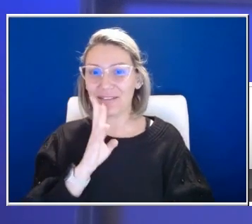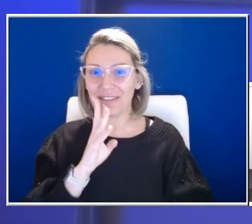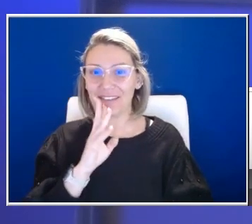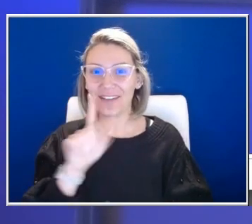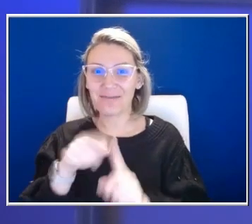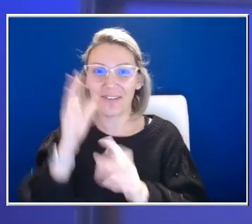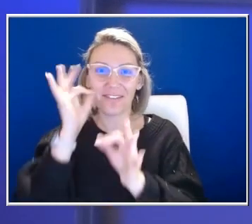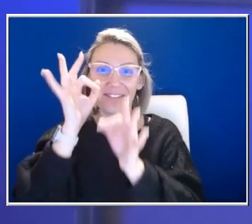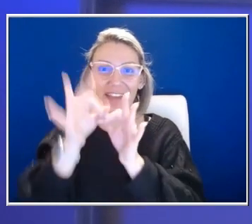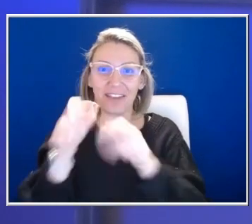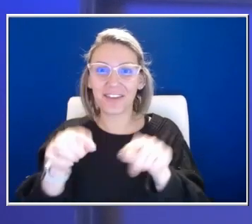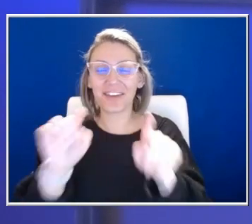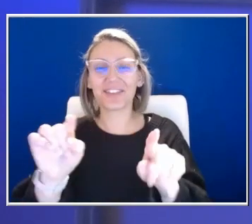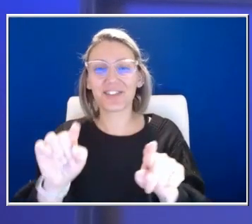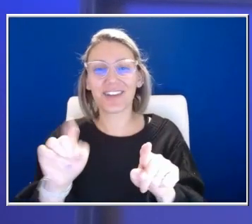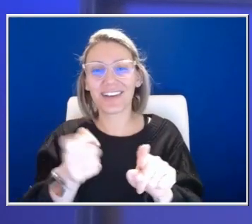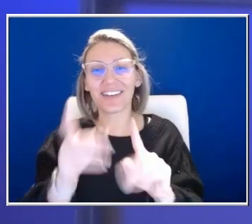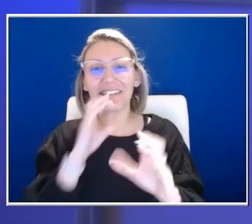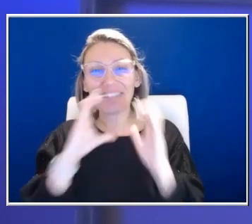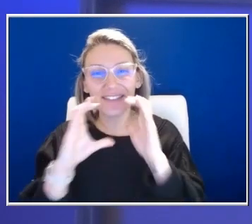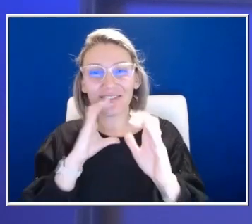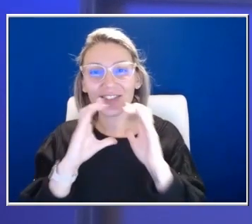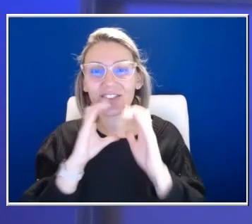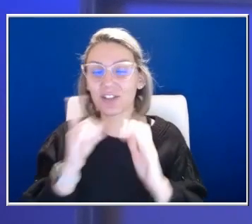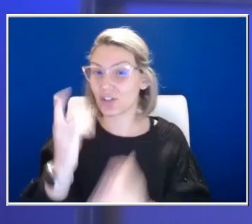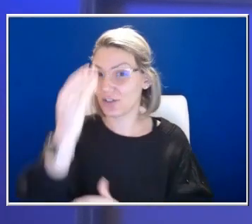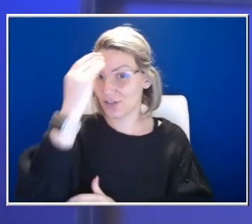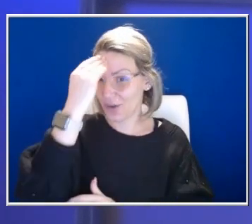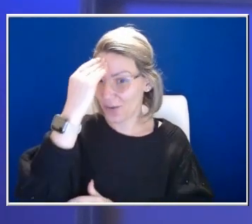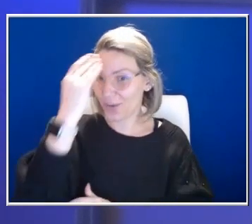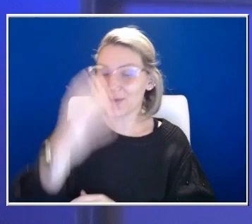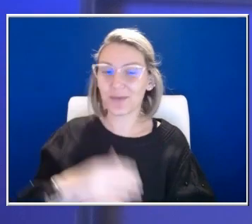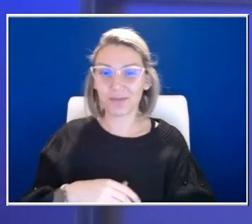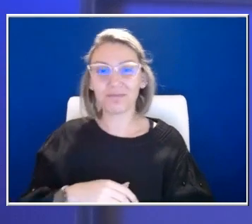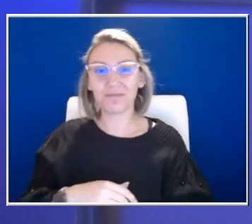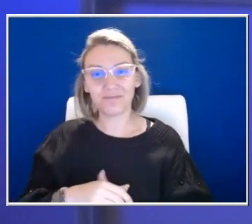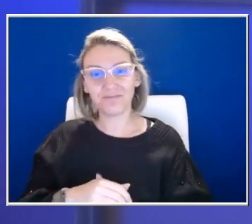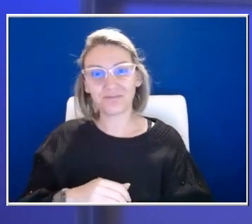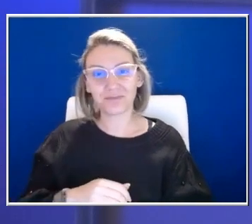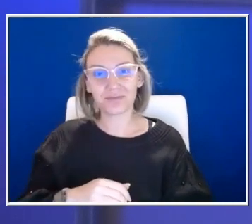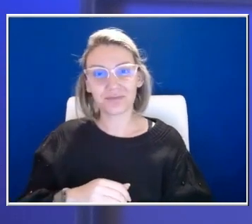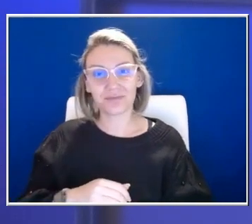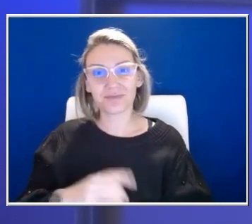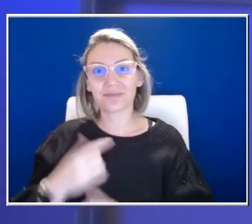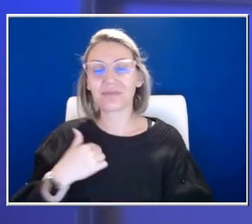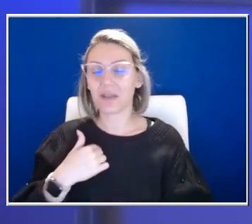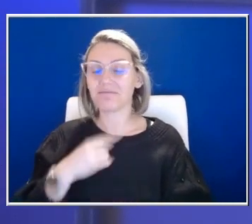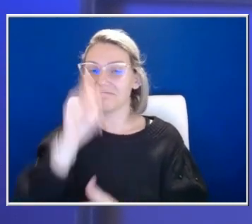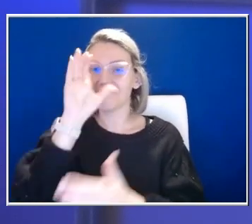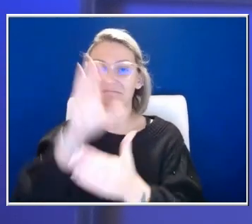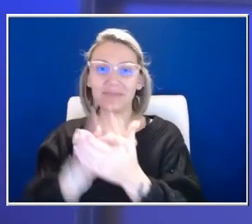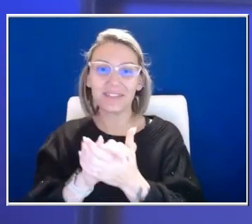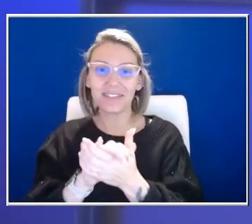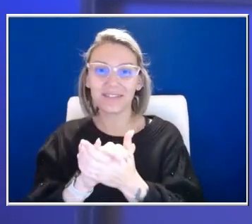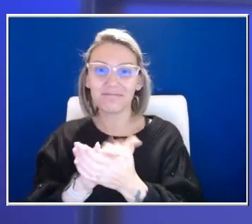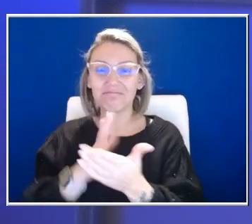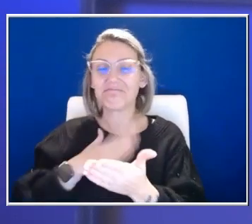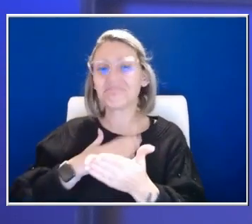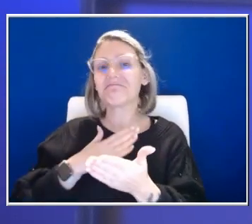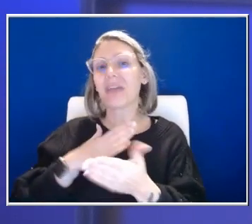of our conversations, and she knows very well that I firmly believe that this was my calling from